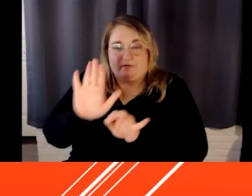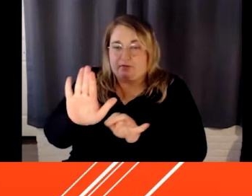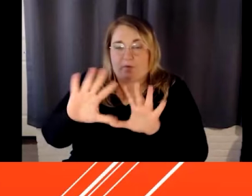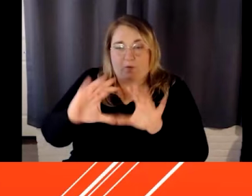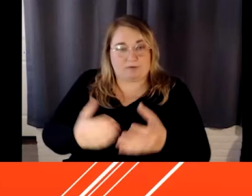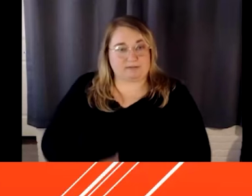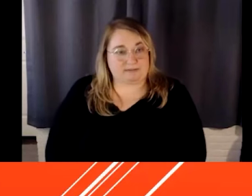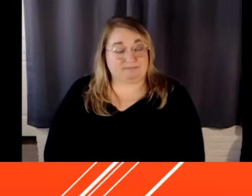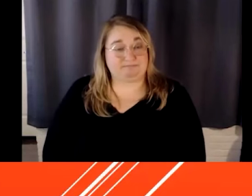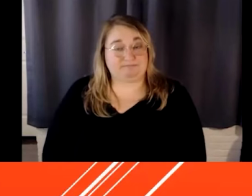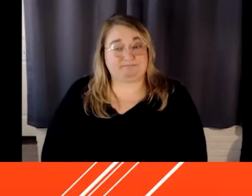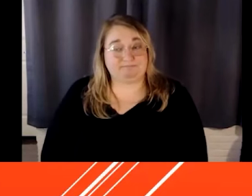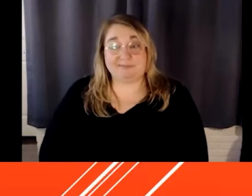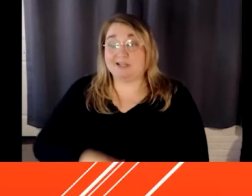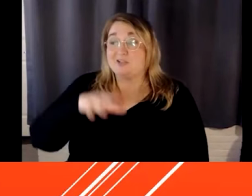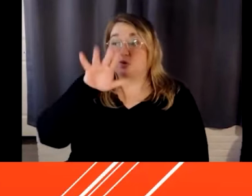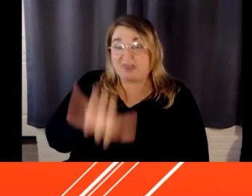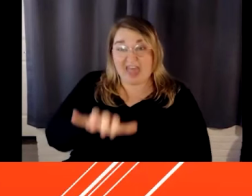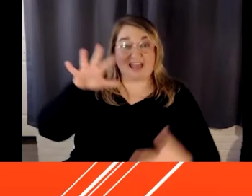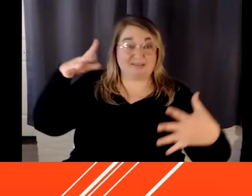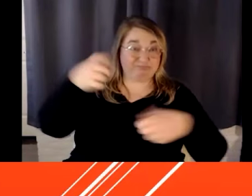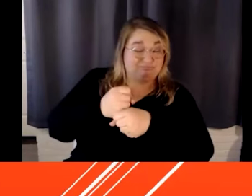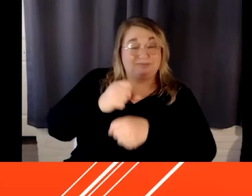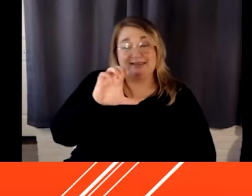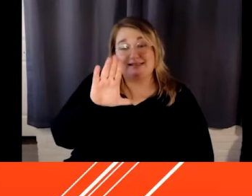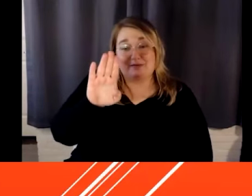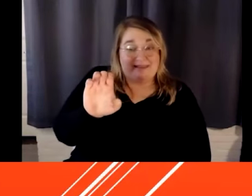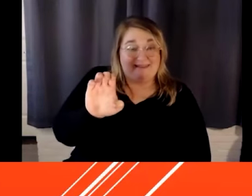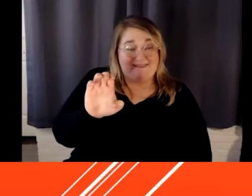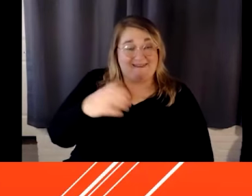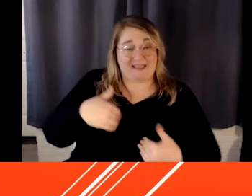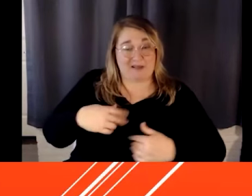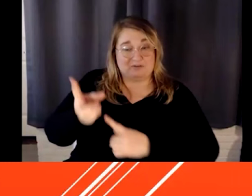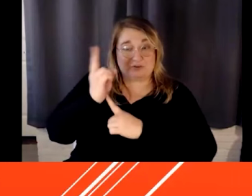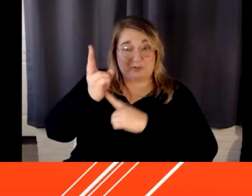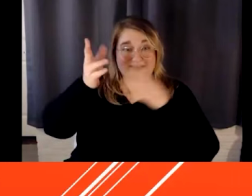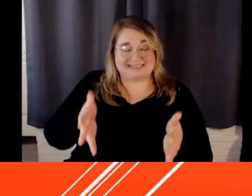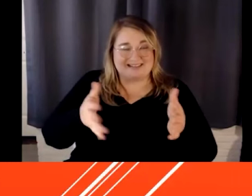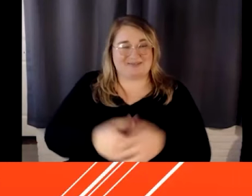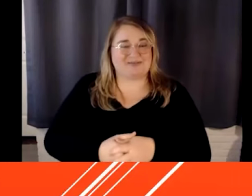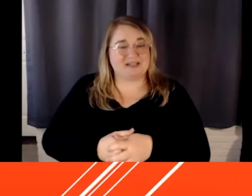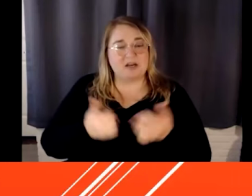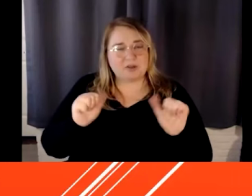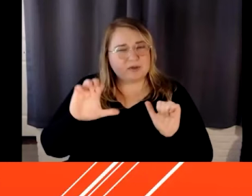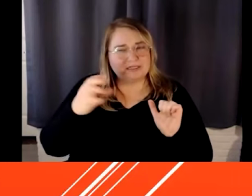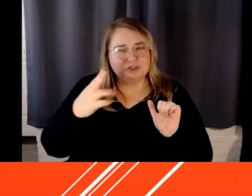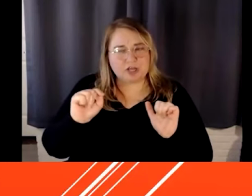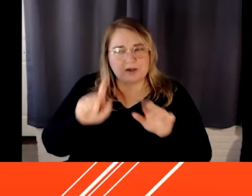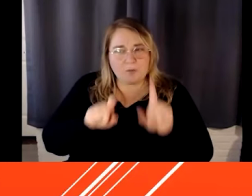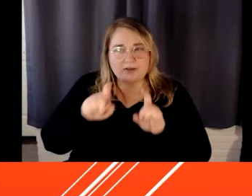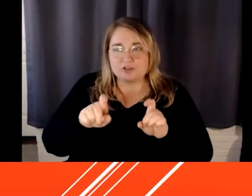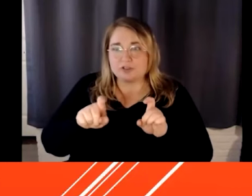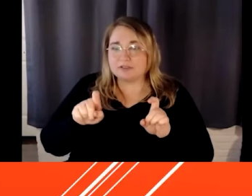All right, so that's CBE, and I got 2 minutes left. You know, any chat questions? Oh, did we lose our chat